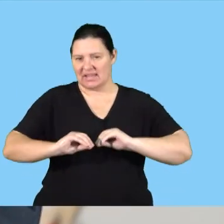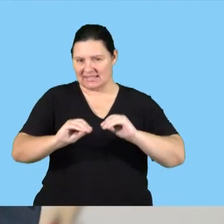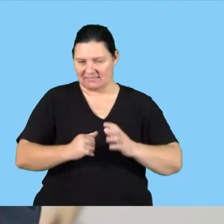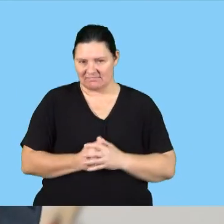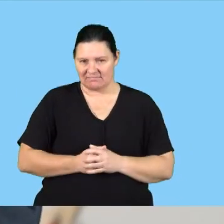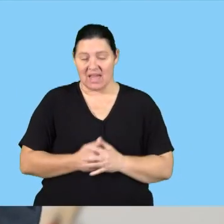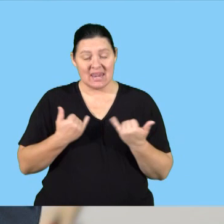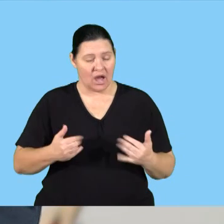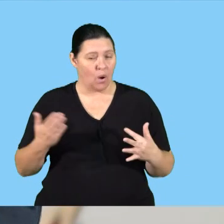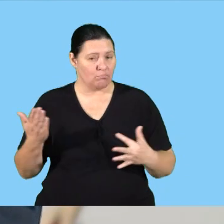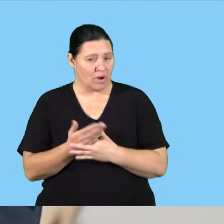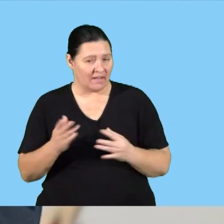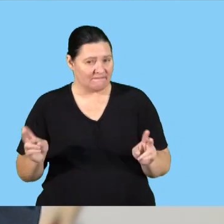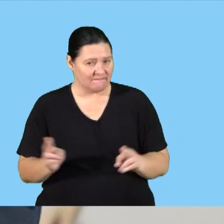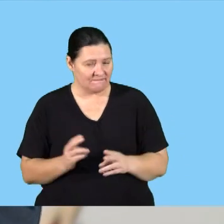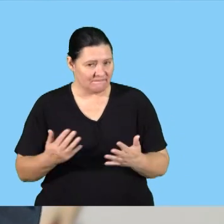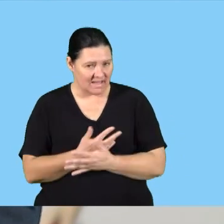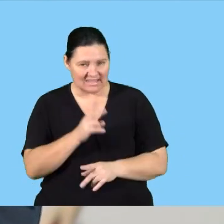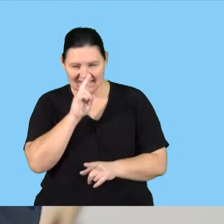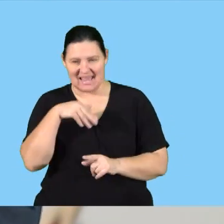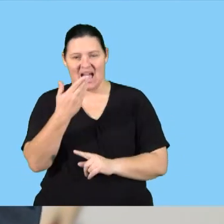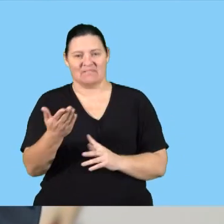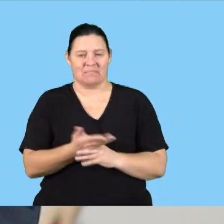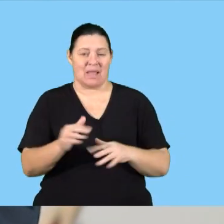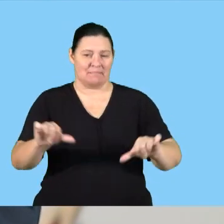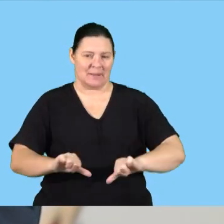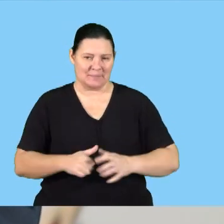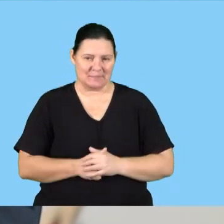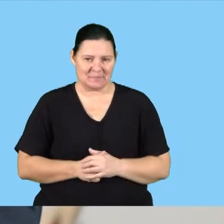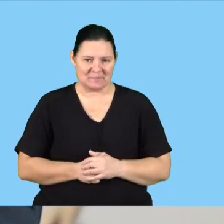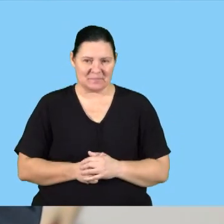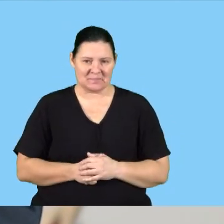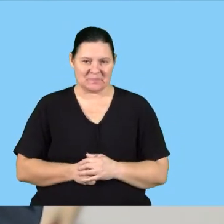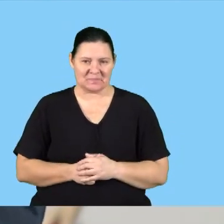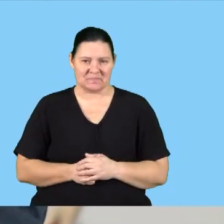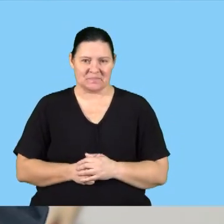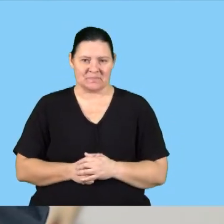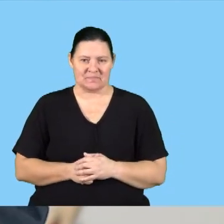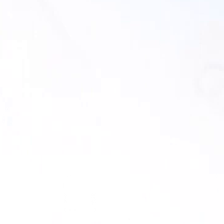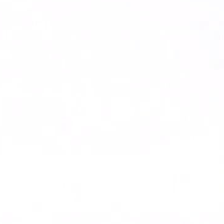as we continue with our lesson. Can we go for a short break? I will see you right after the break.